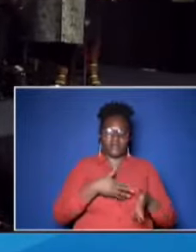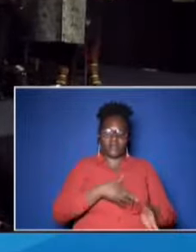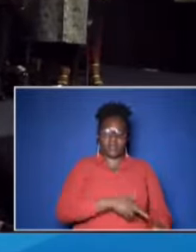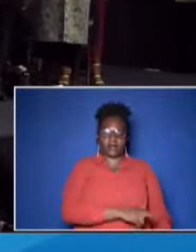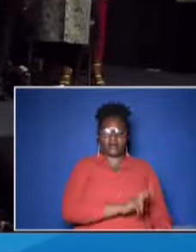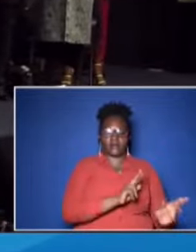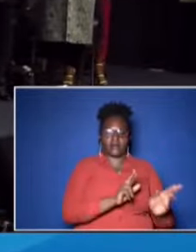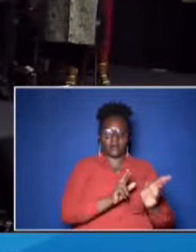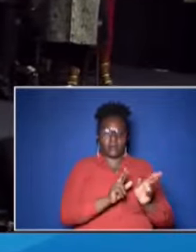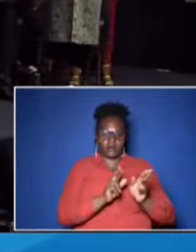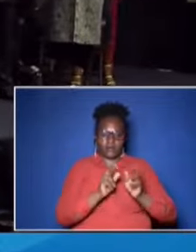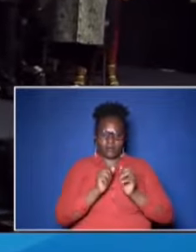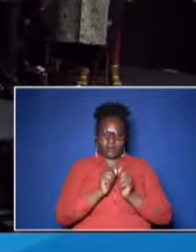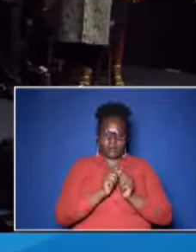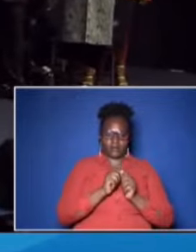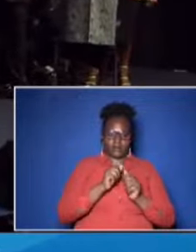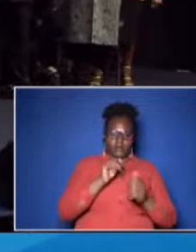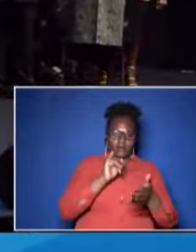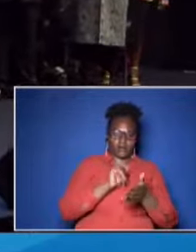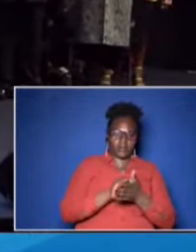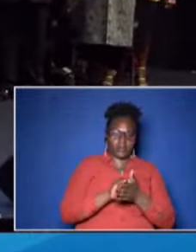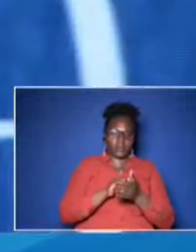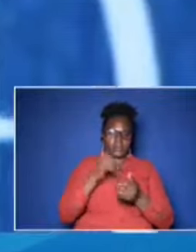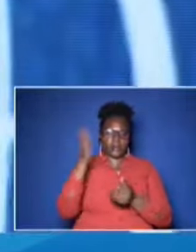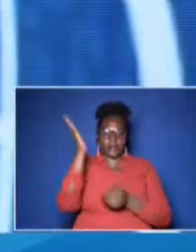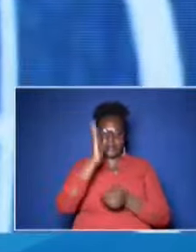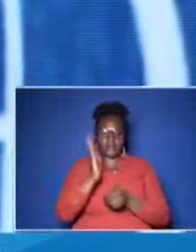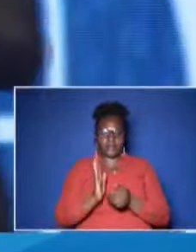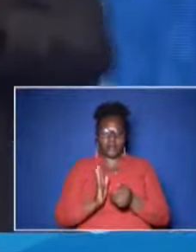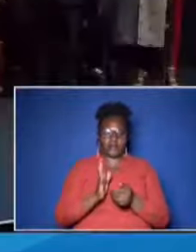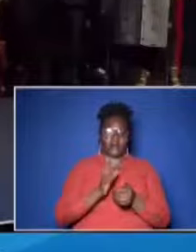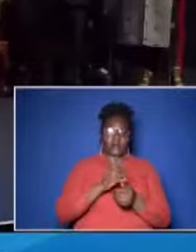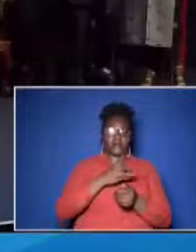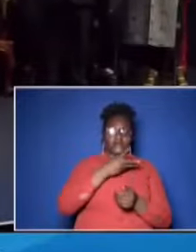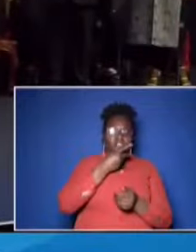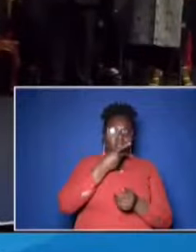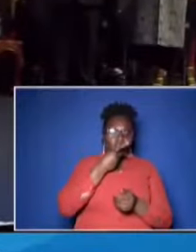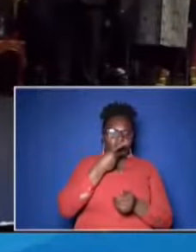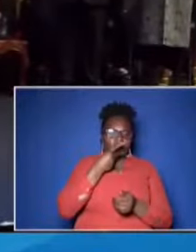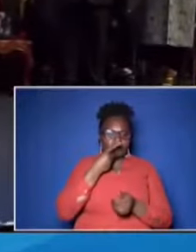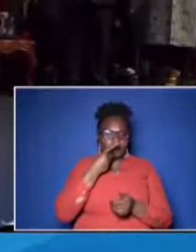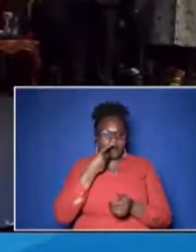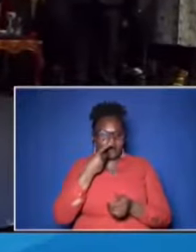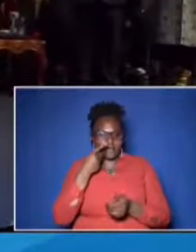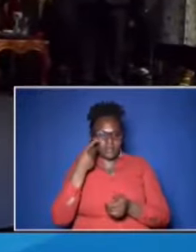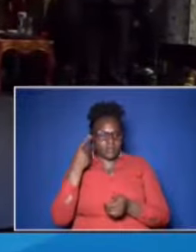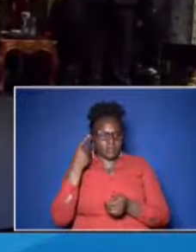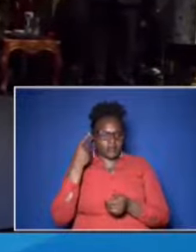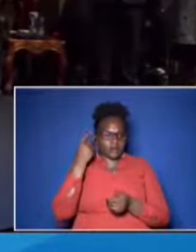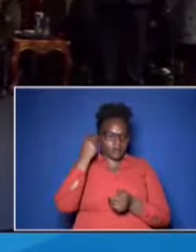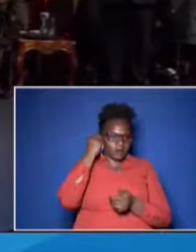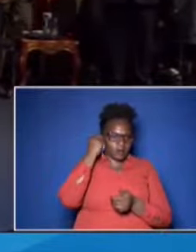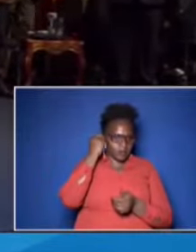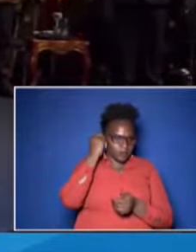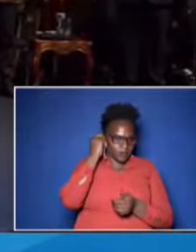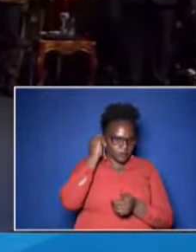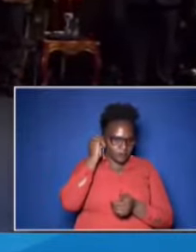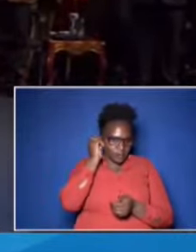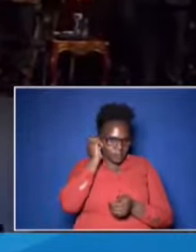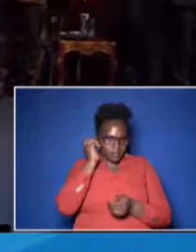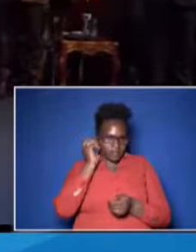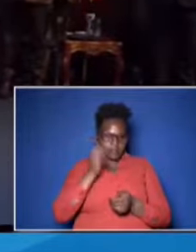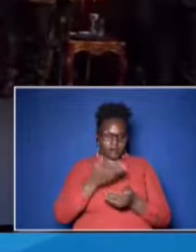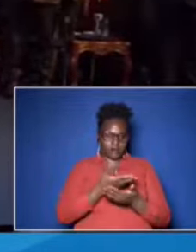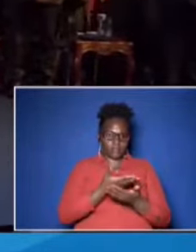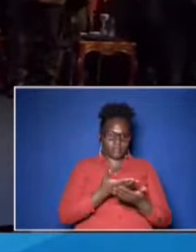river that never never shall run dry